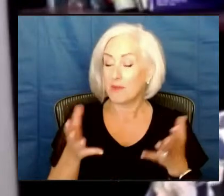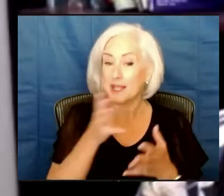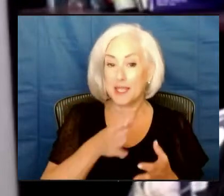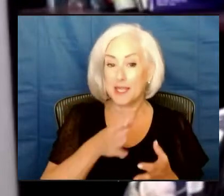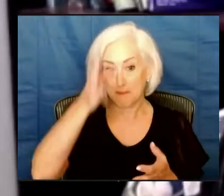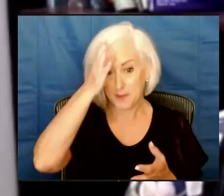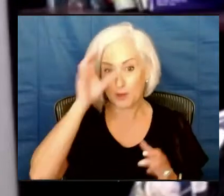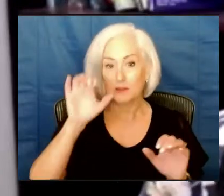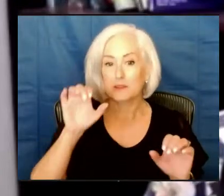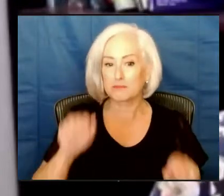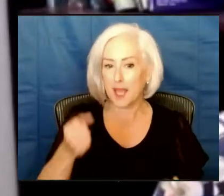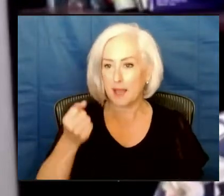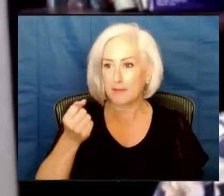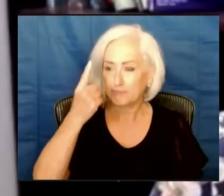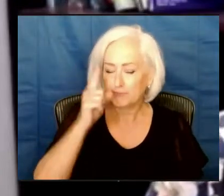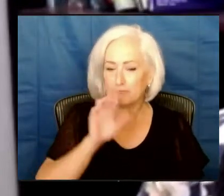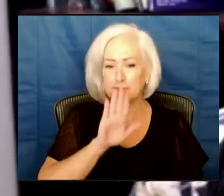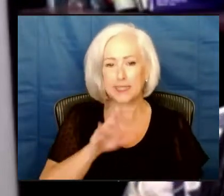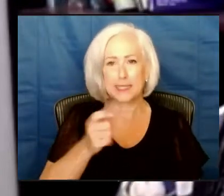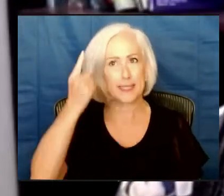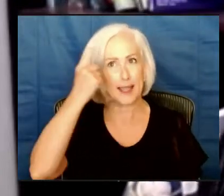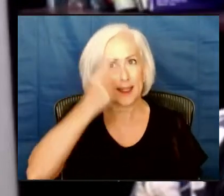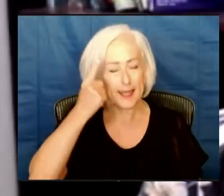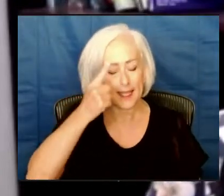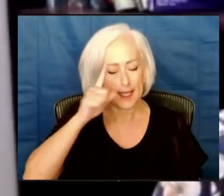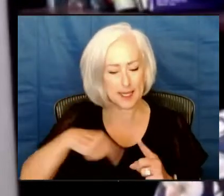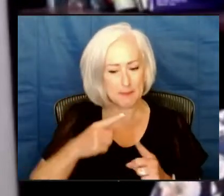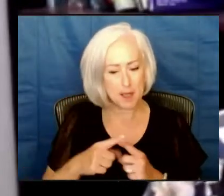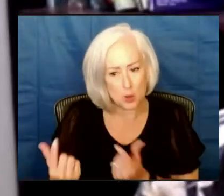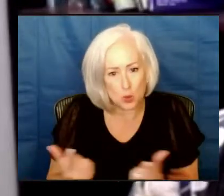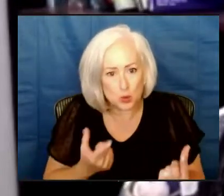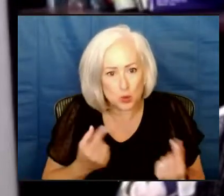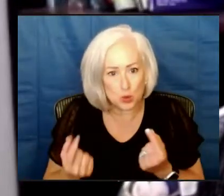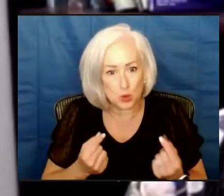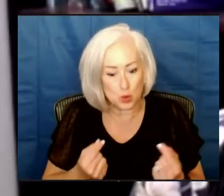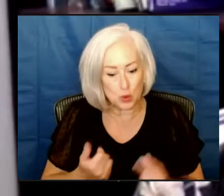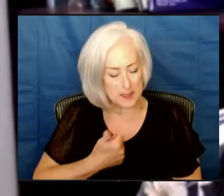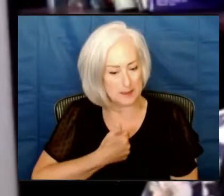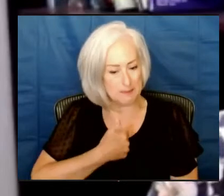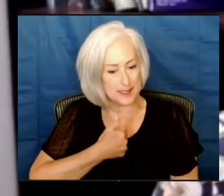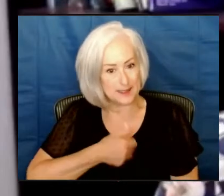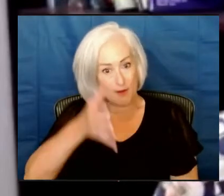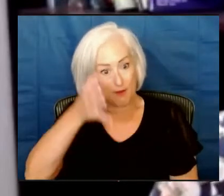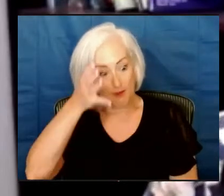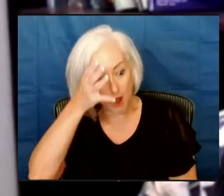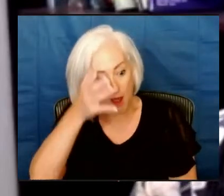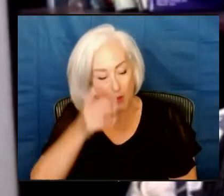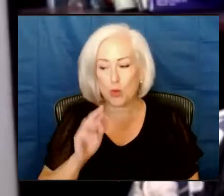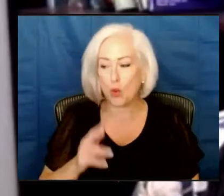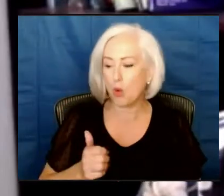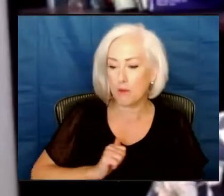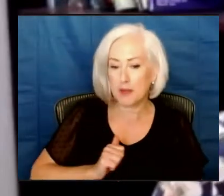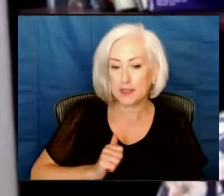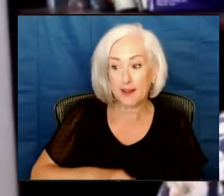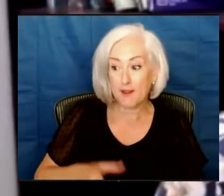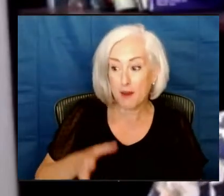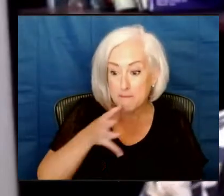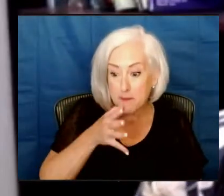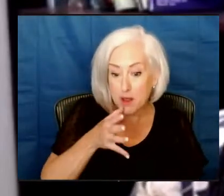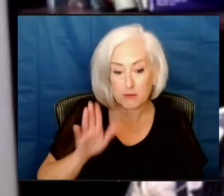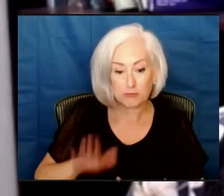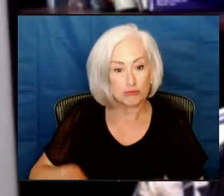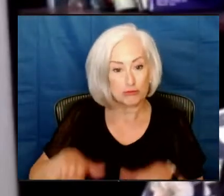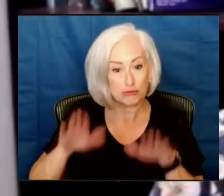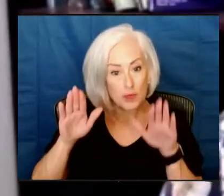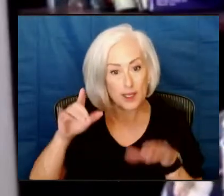with some of his thinking about what do I do as somebody, as a father, as a mother raising, a Black girl right now,